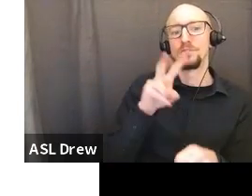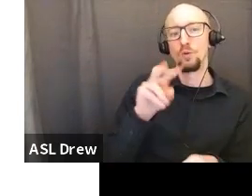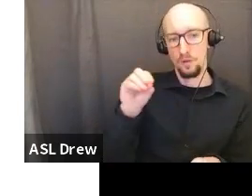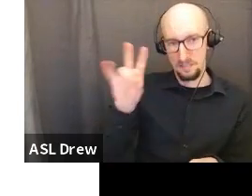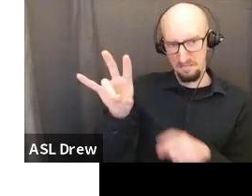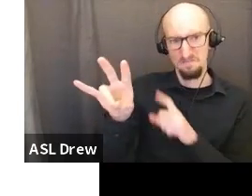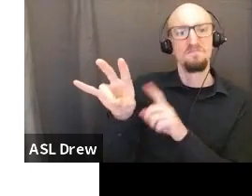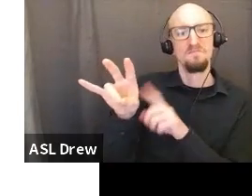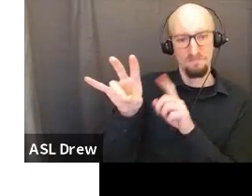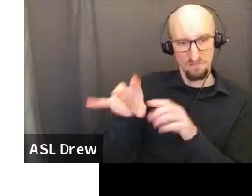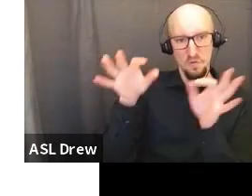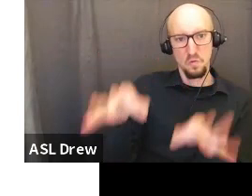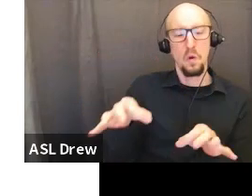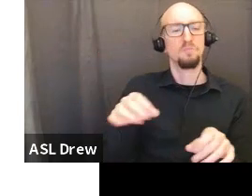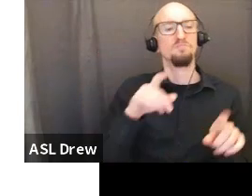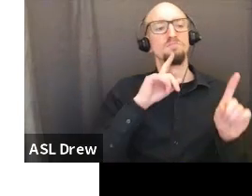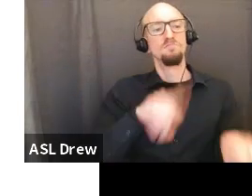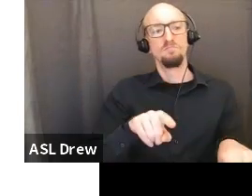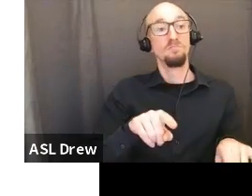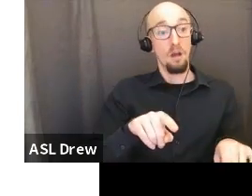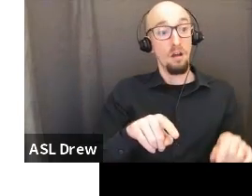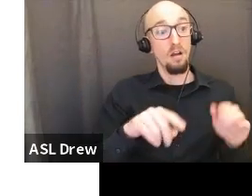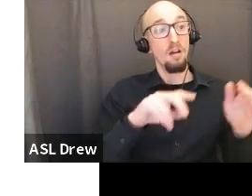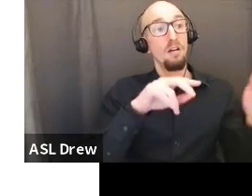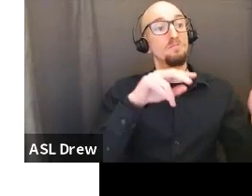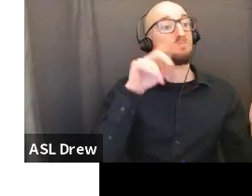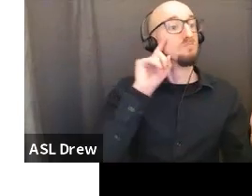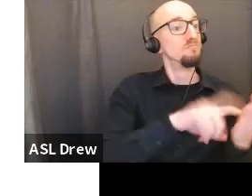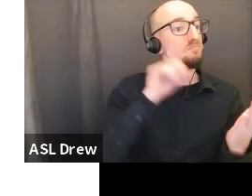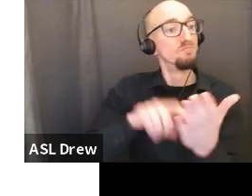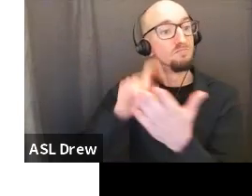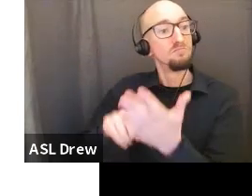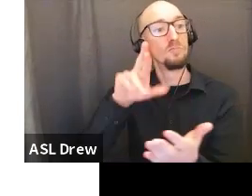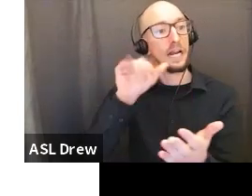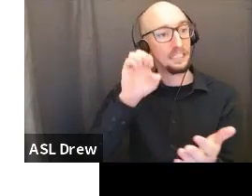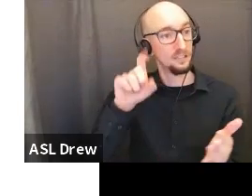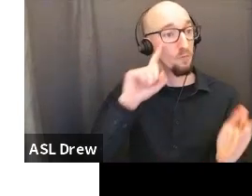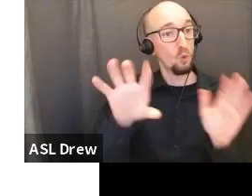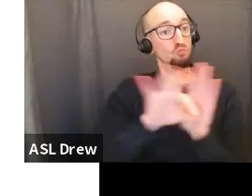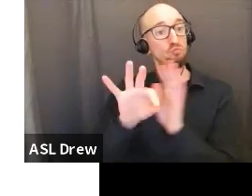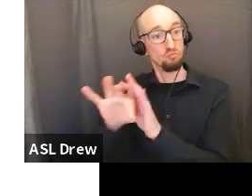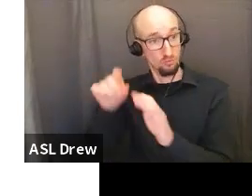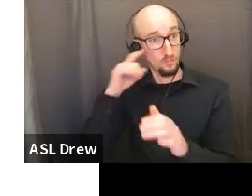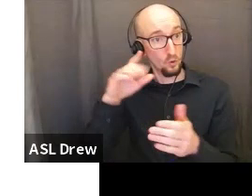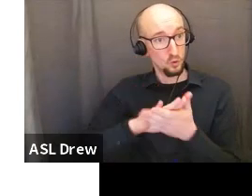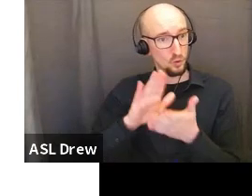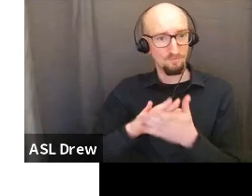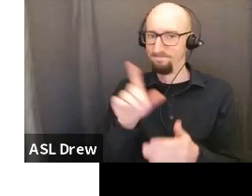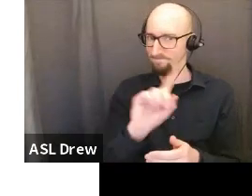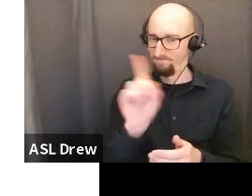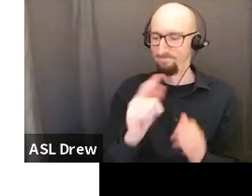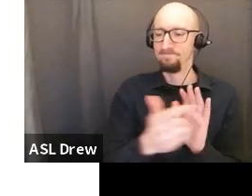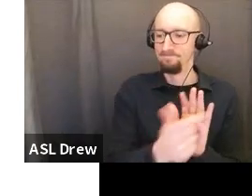addition, there are some political constraints to using race explicitly